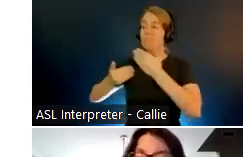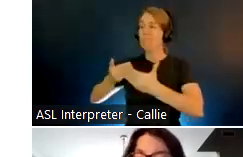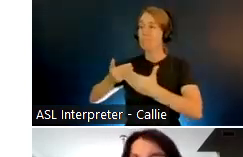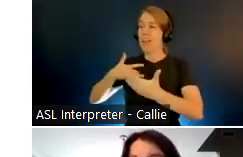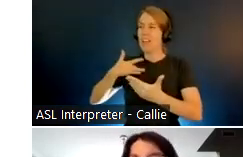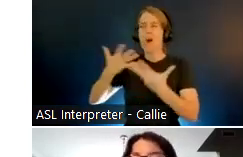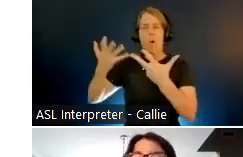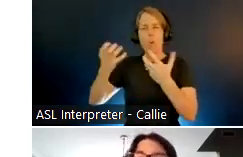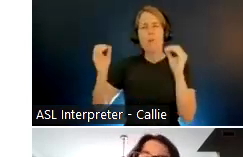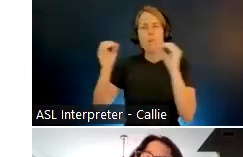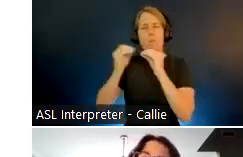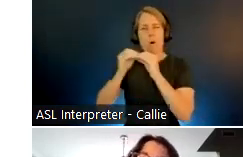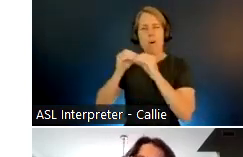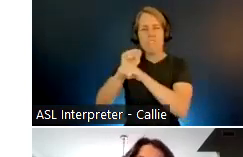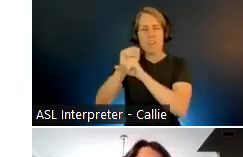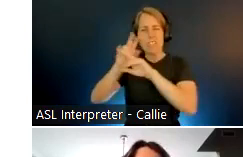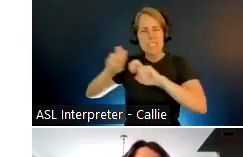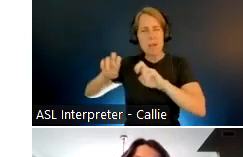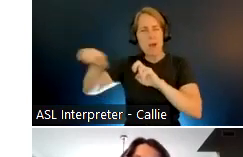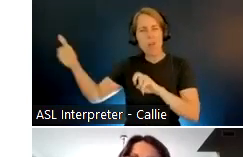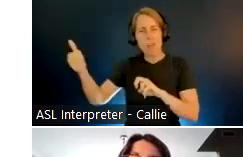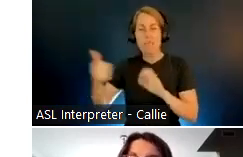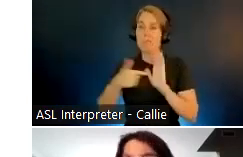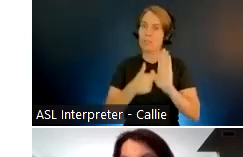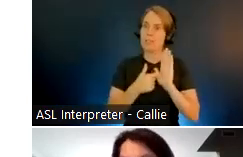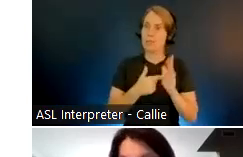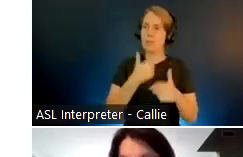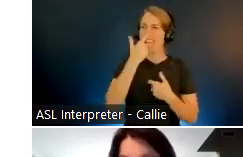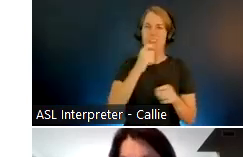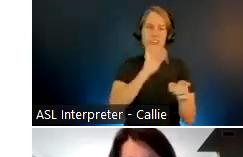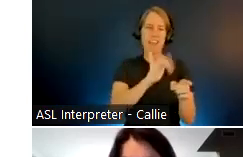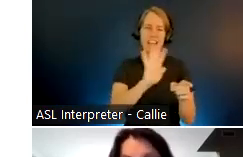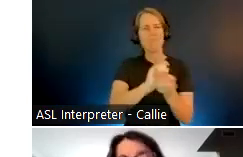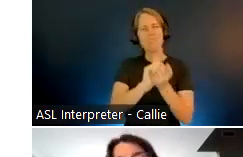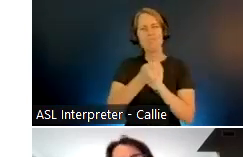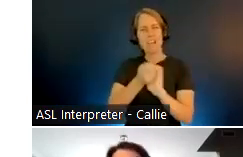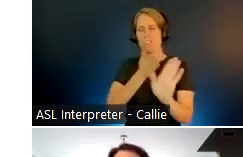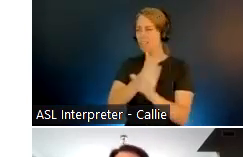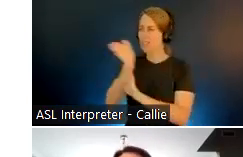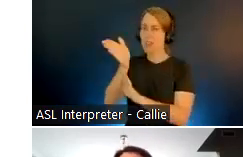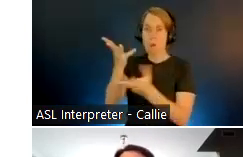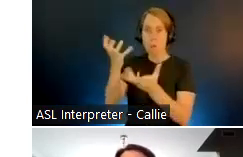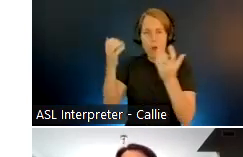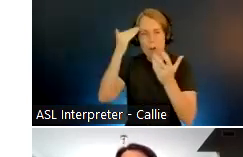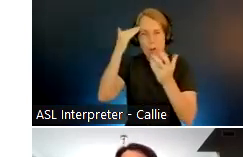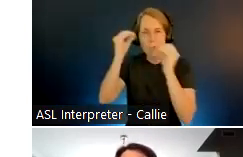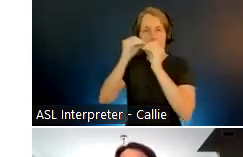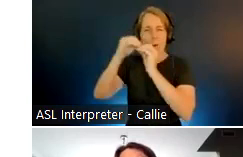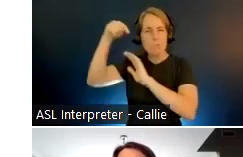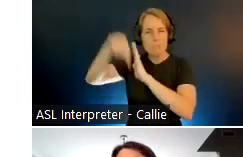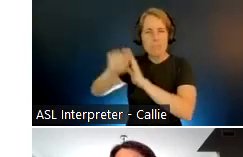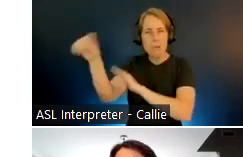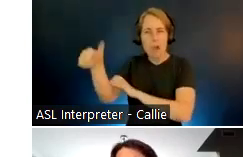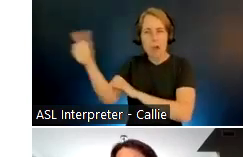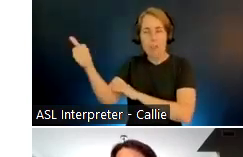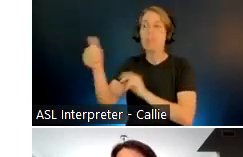your interests change or if you're wanting to learn more about different types of careers. But from that vocational assessment,